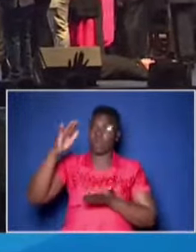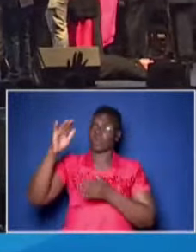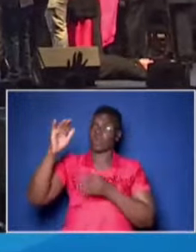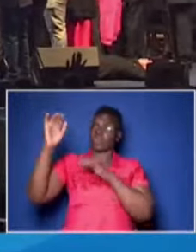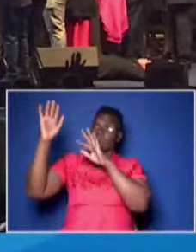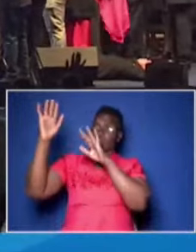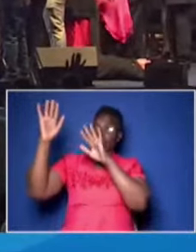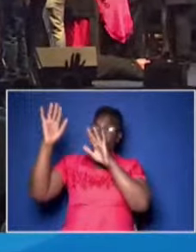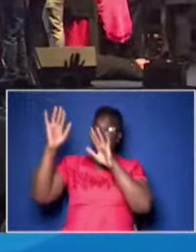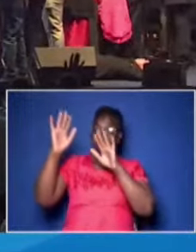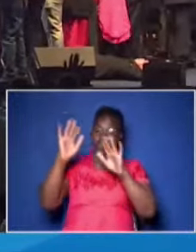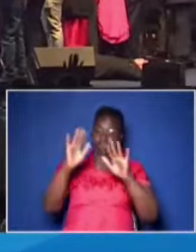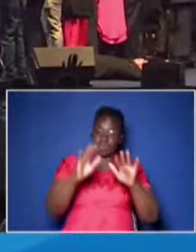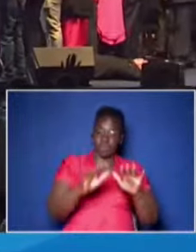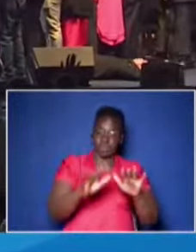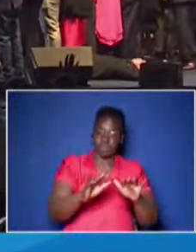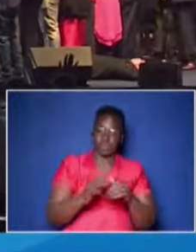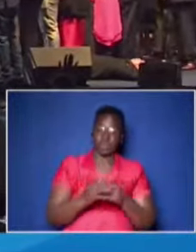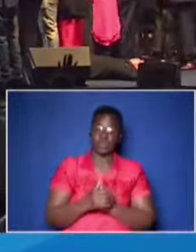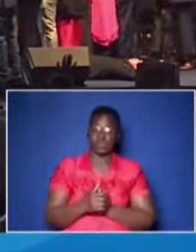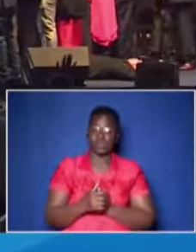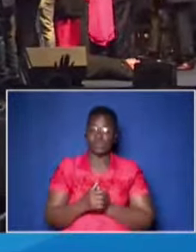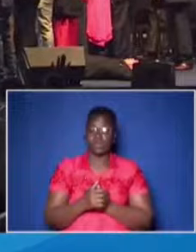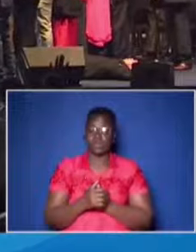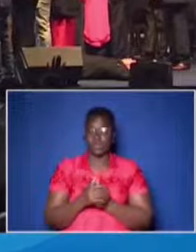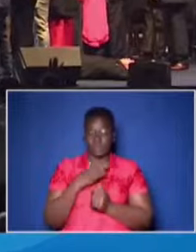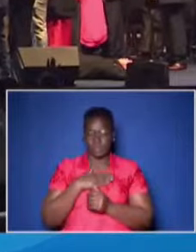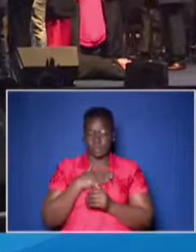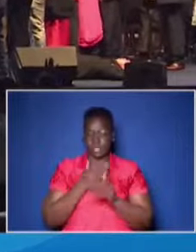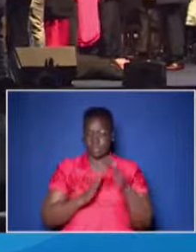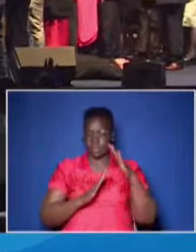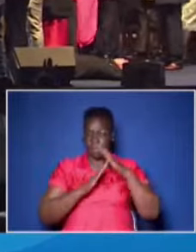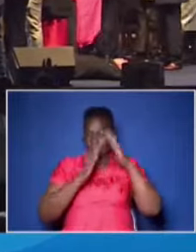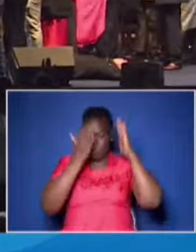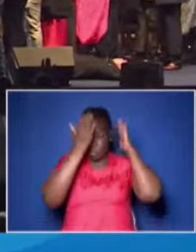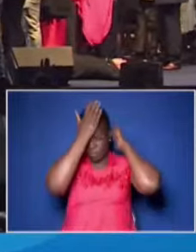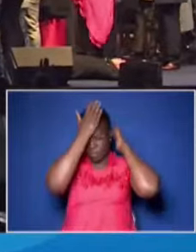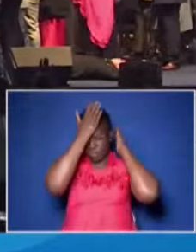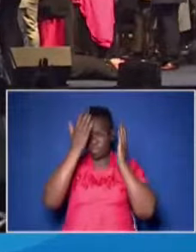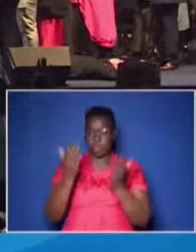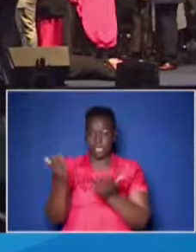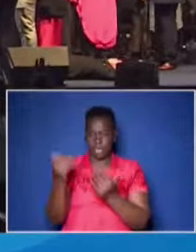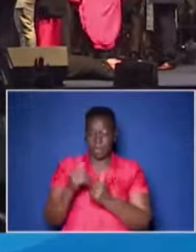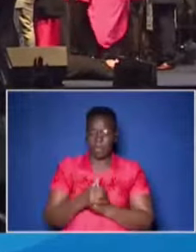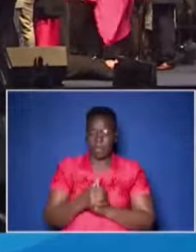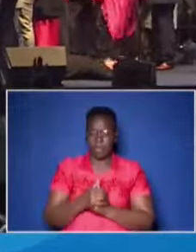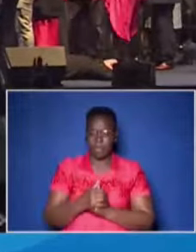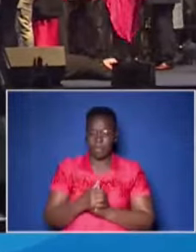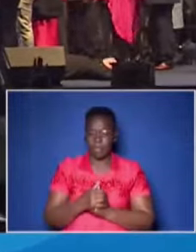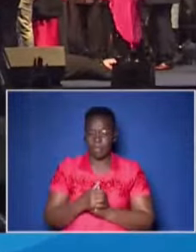down Arch Bishop where are you Bishop come with me